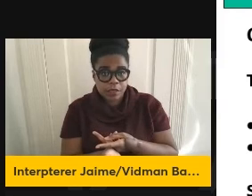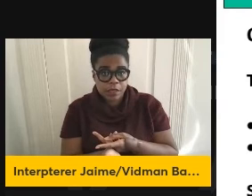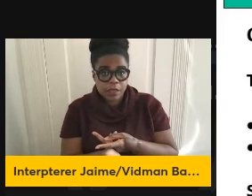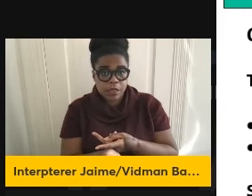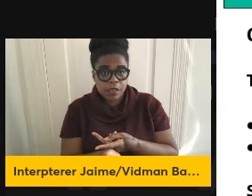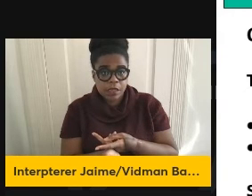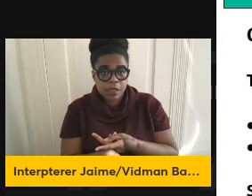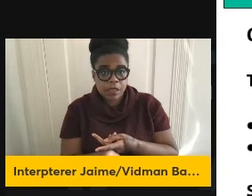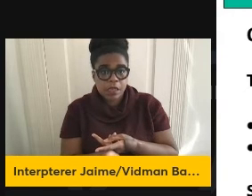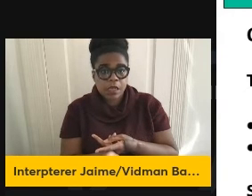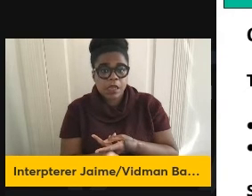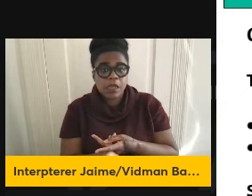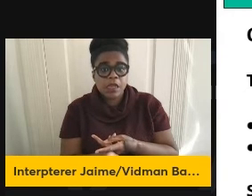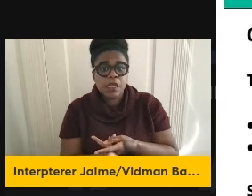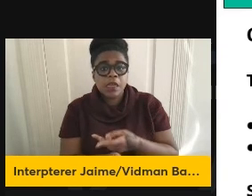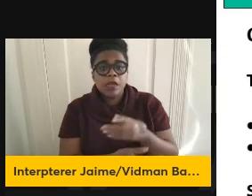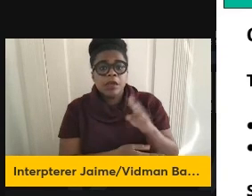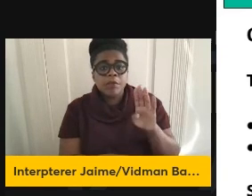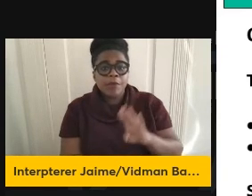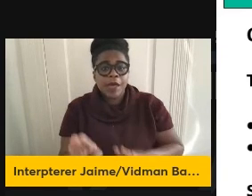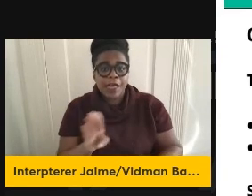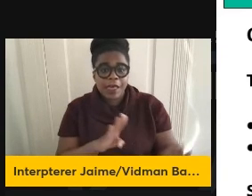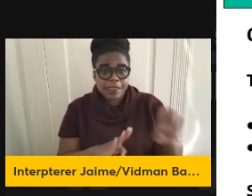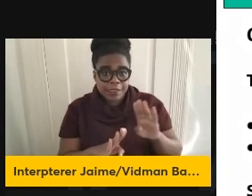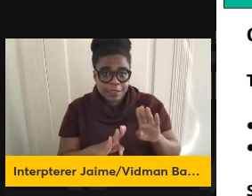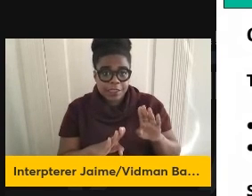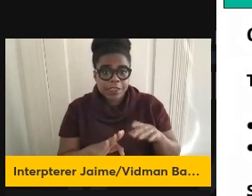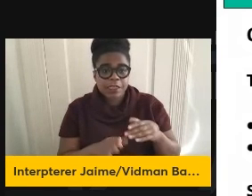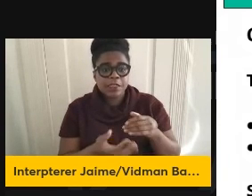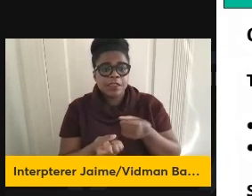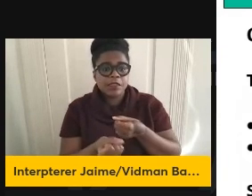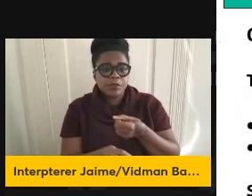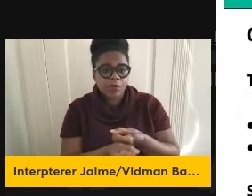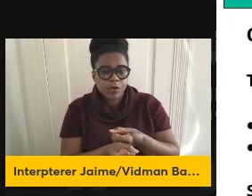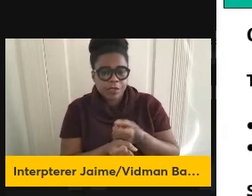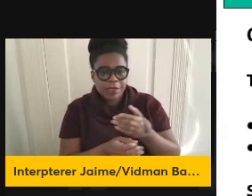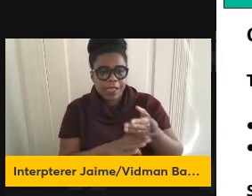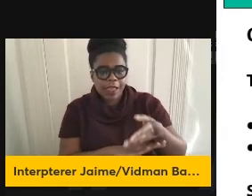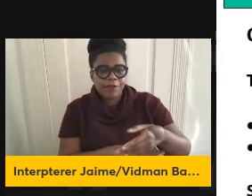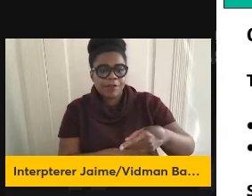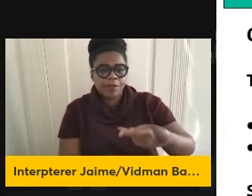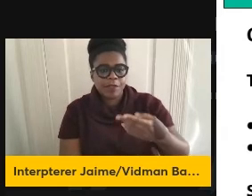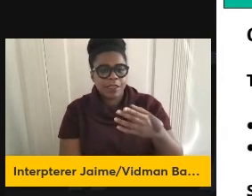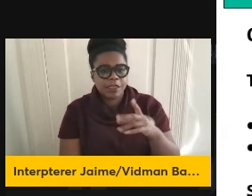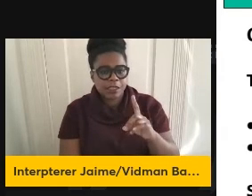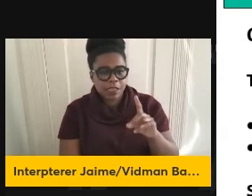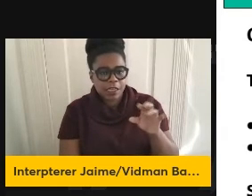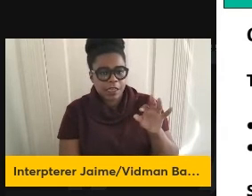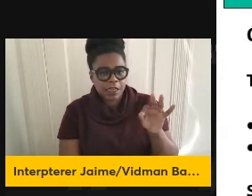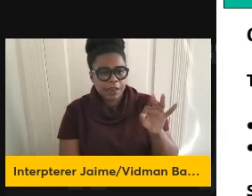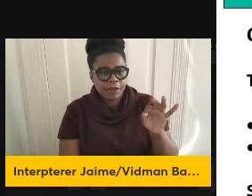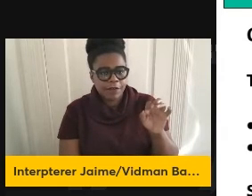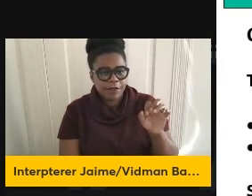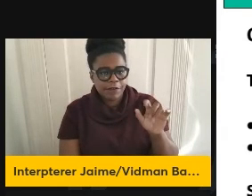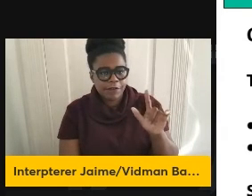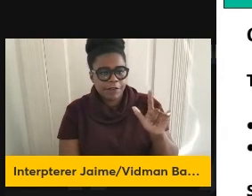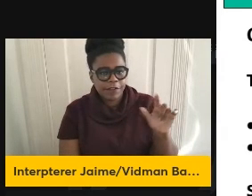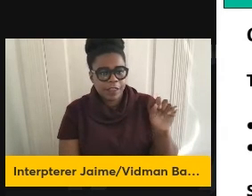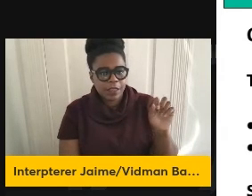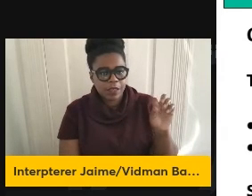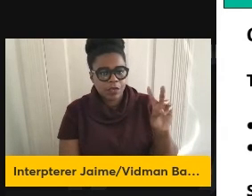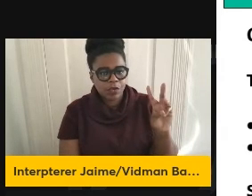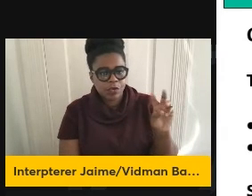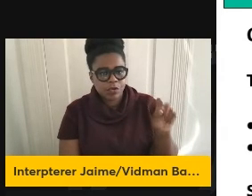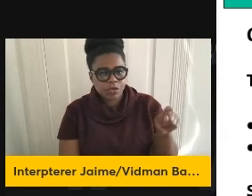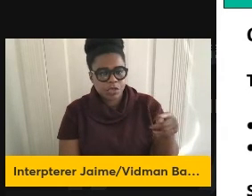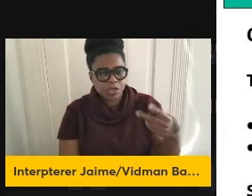Bio Directorate supports postdoctoral fellowships. All the other disciplines at NSF have